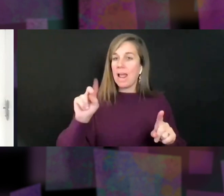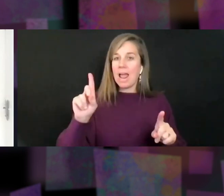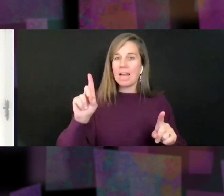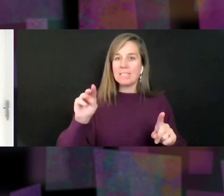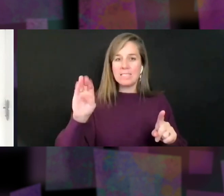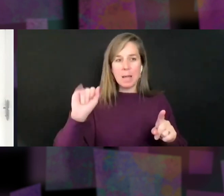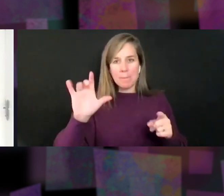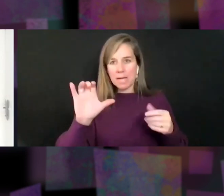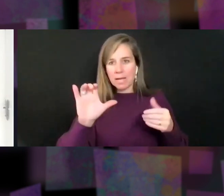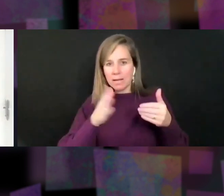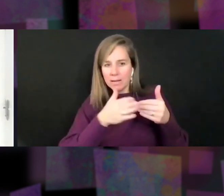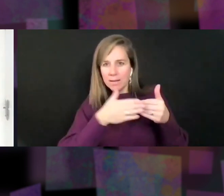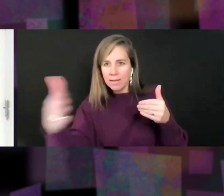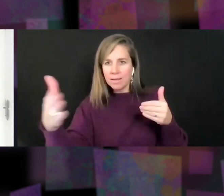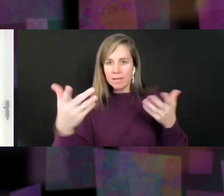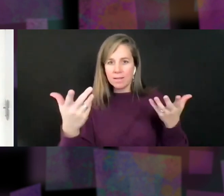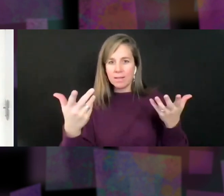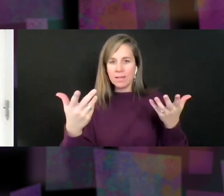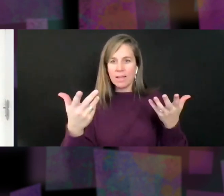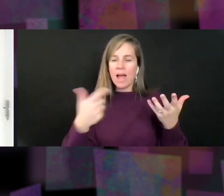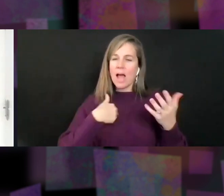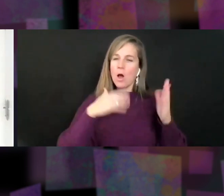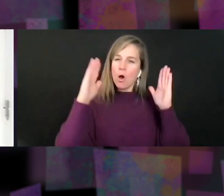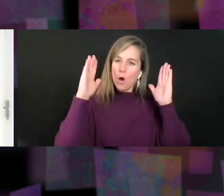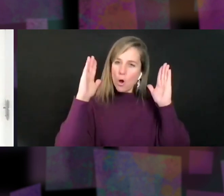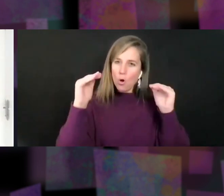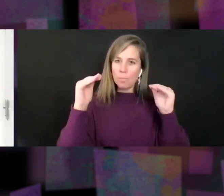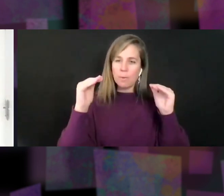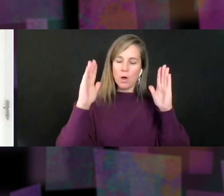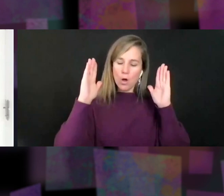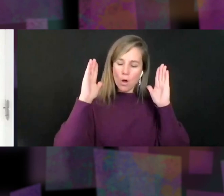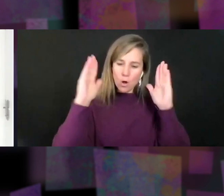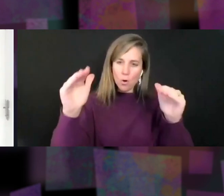evolutions include strengthened foundations of equity and justice.